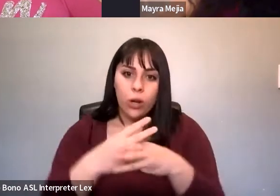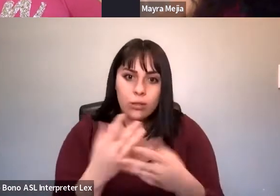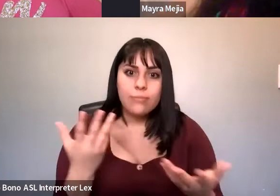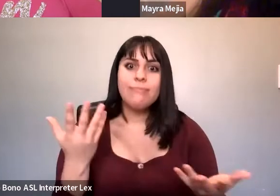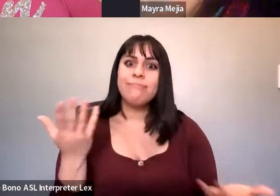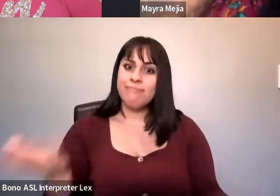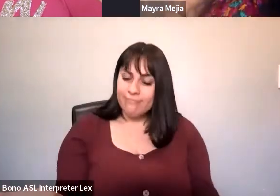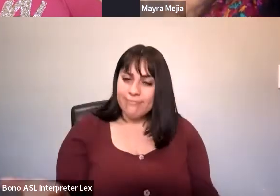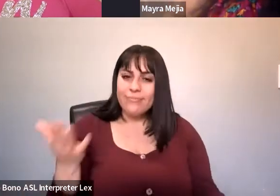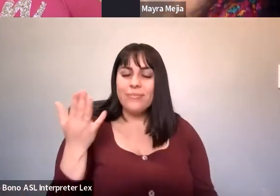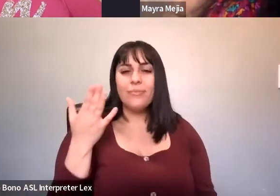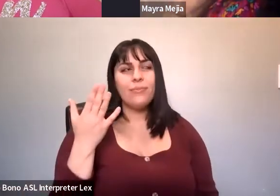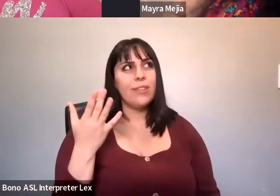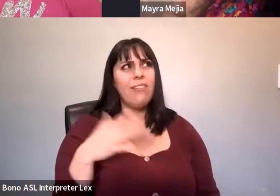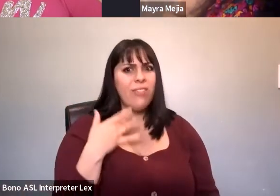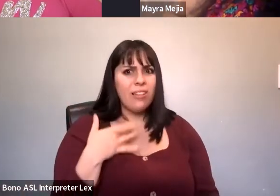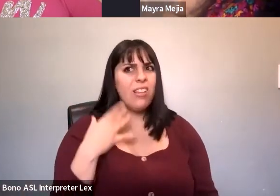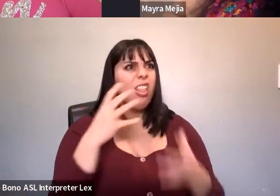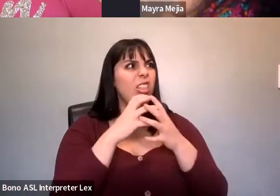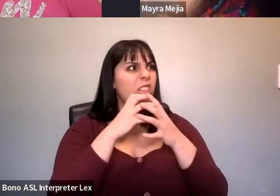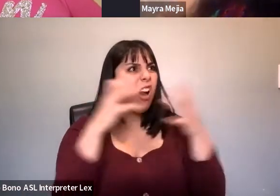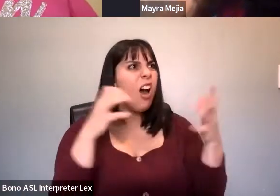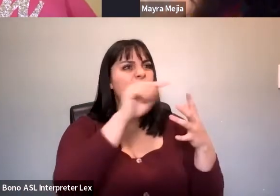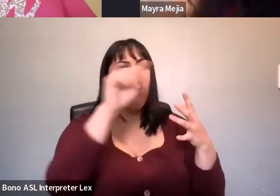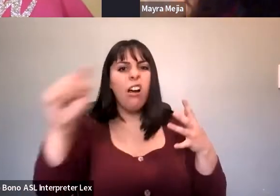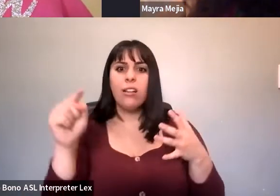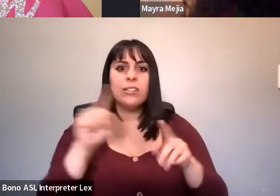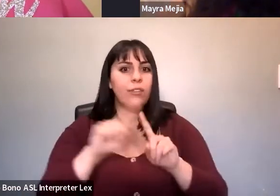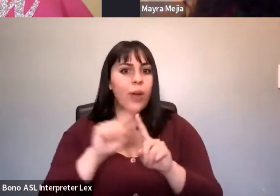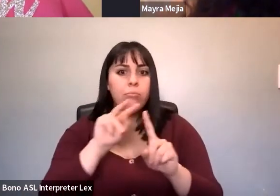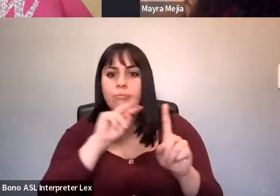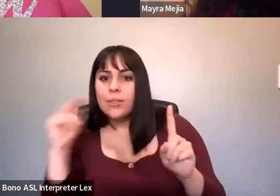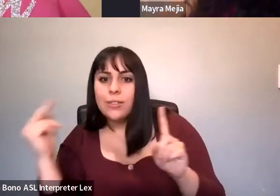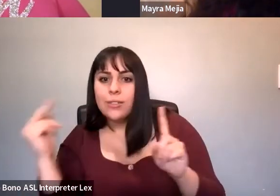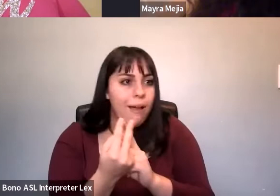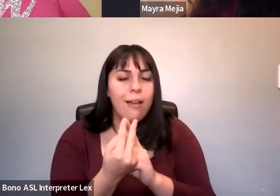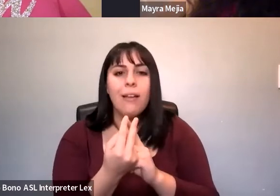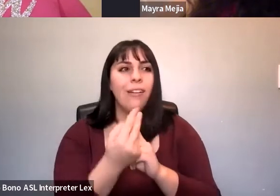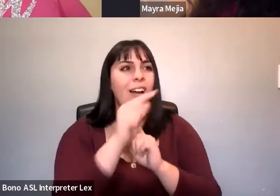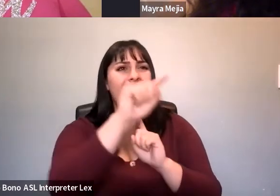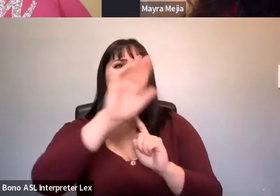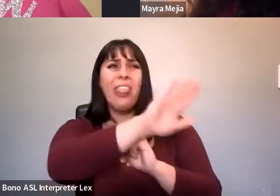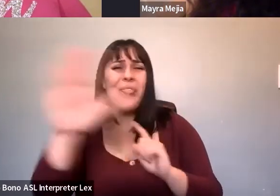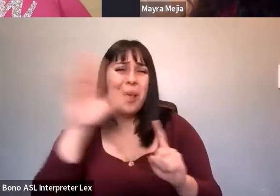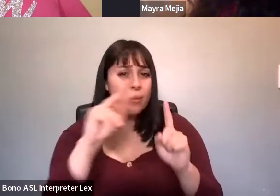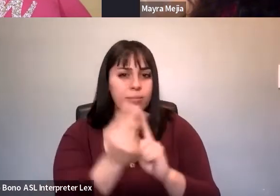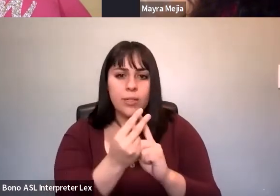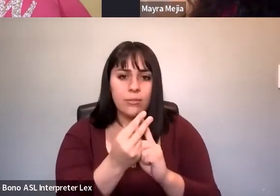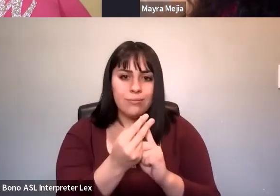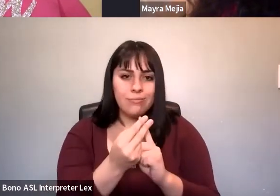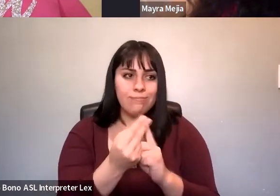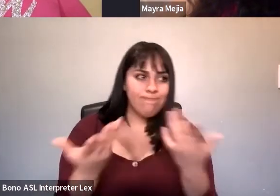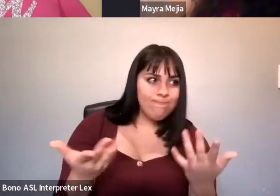Because I think there's so much out there and so many perspectives that aren't being shared.